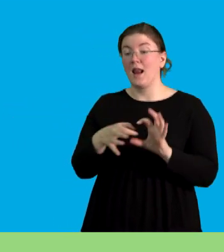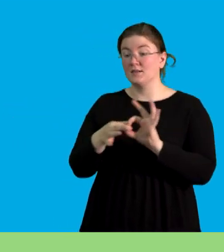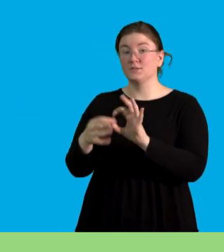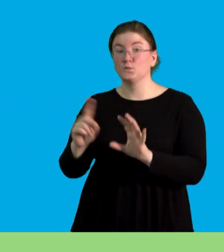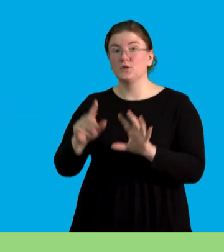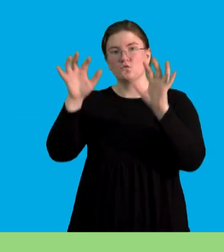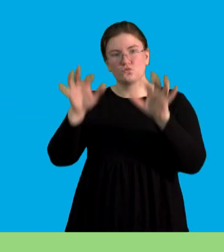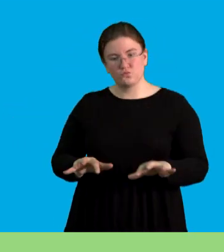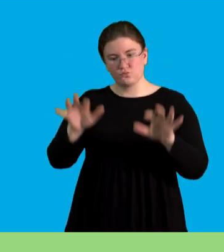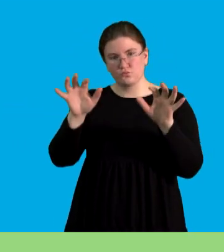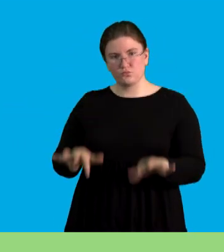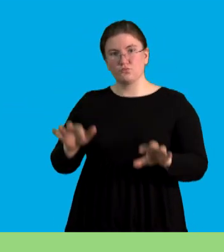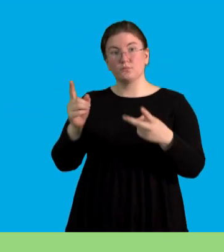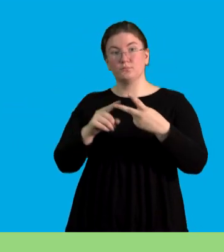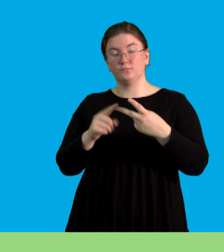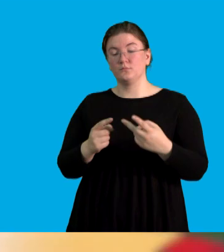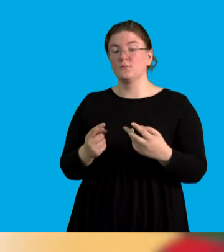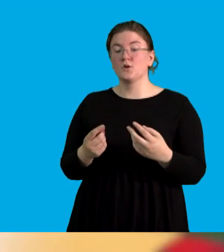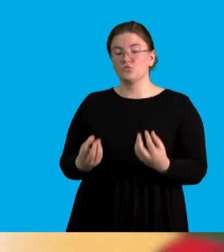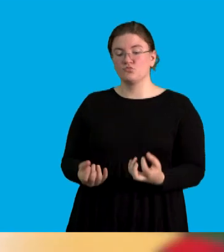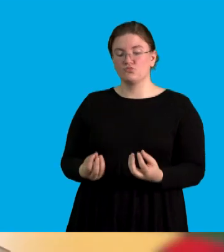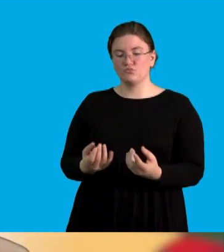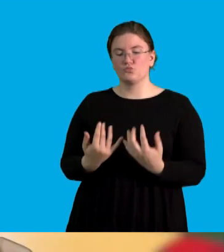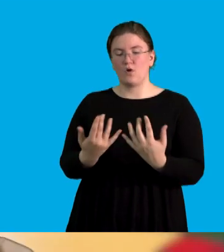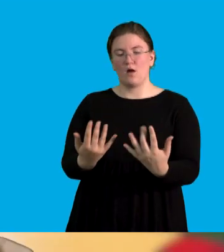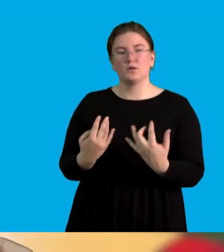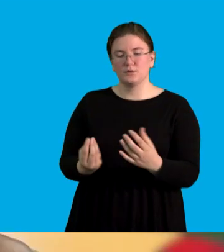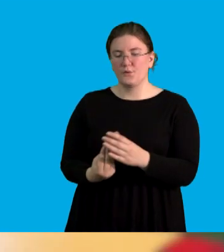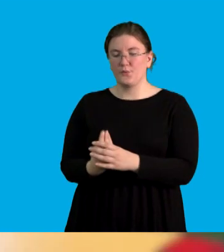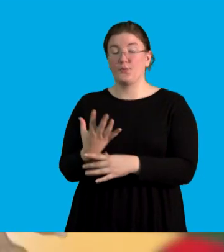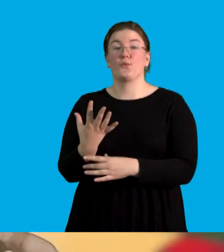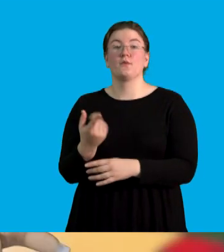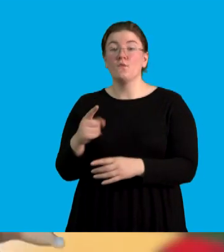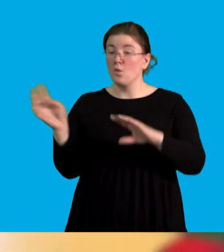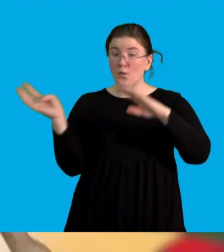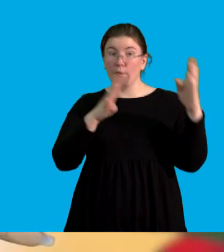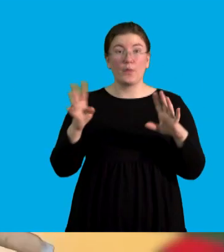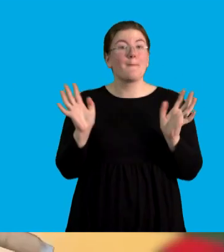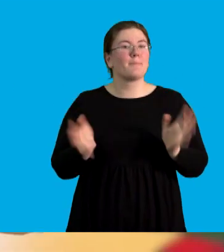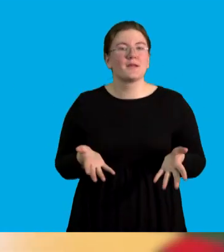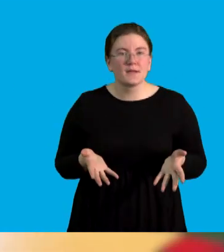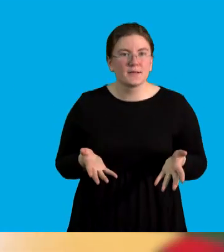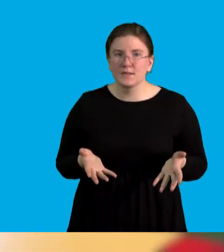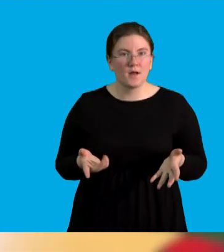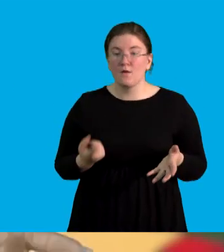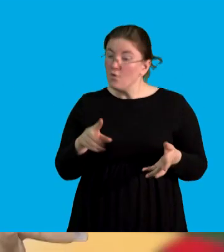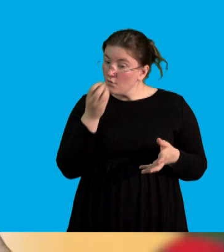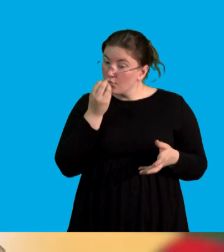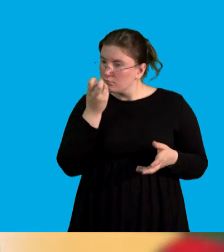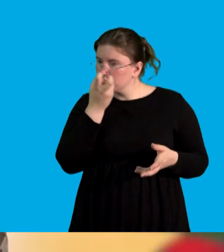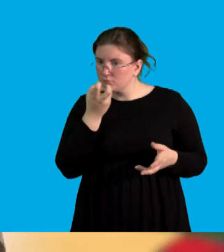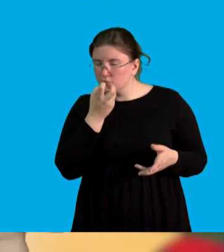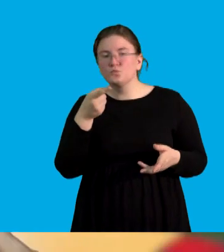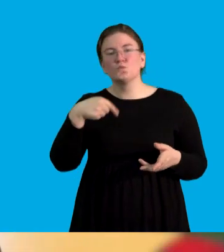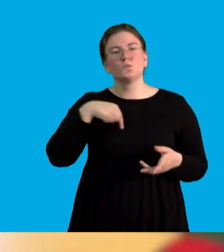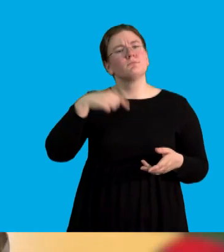grass growth. So it's not just for weather, it's also for food purposes. So we know in winter it's usually dry, it